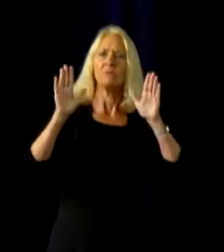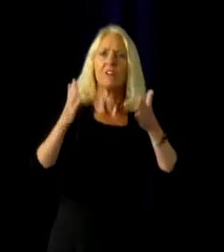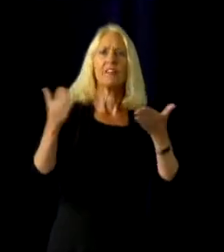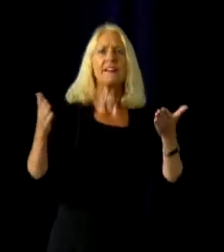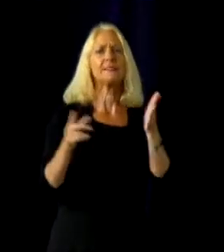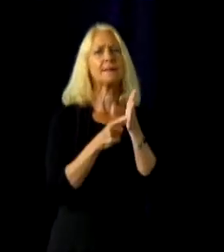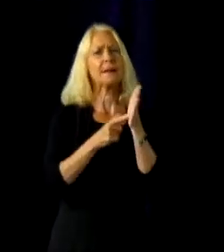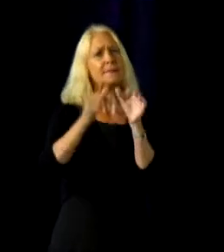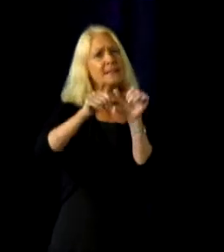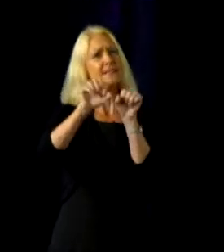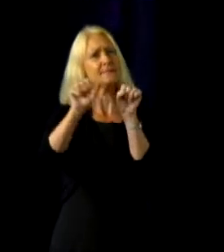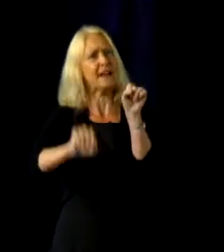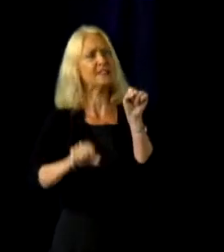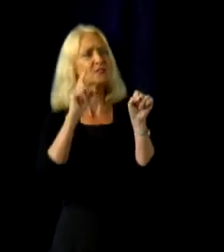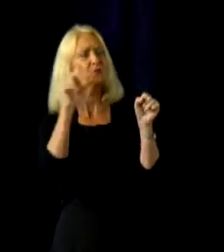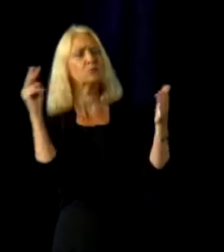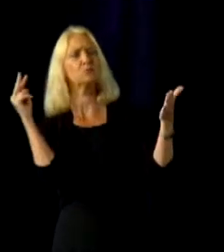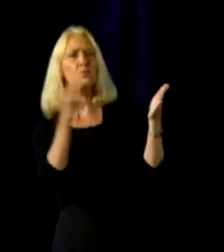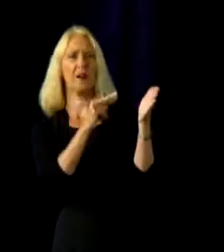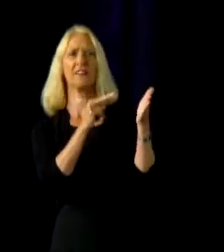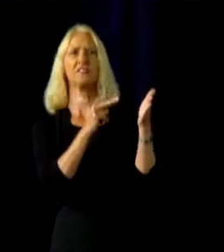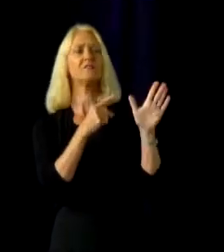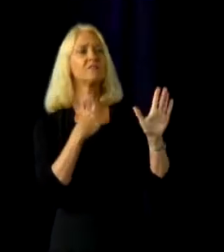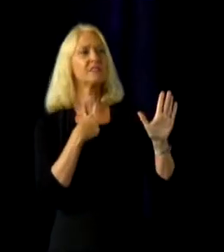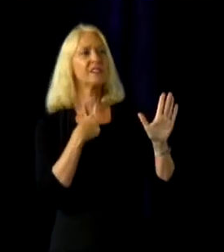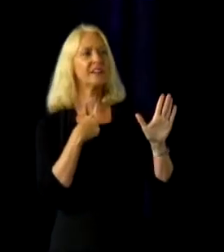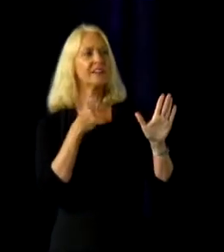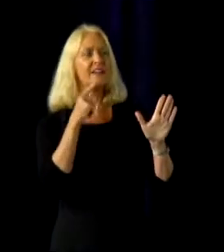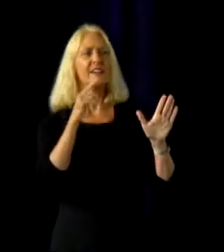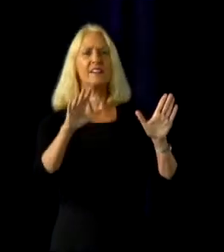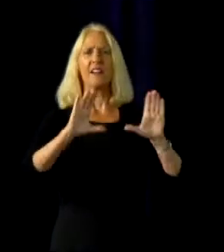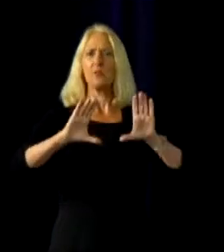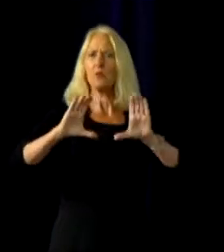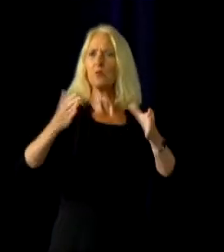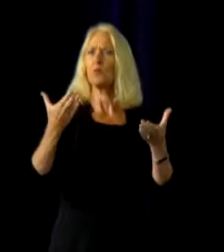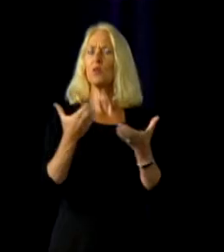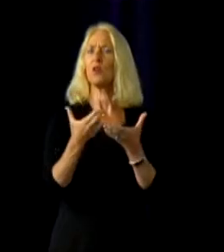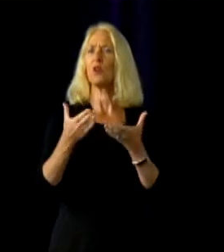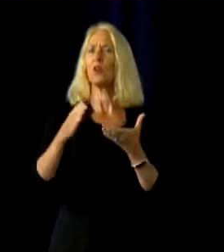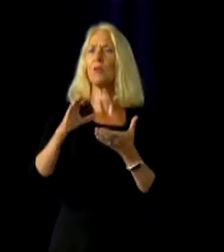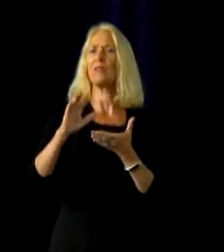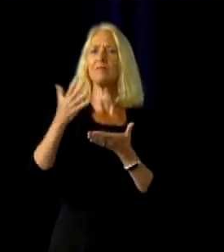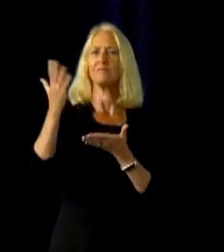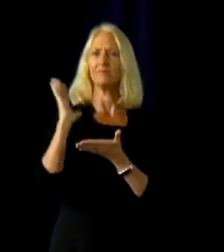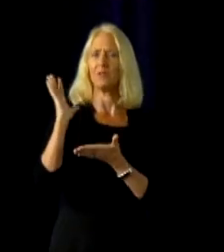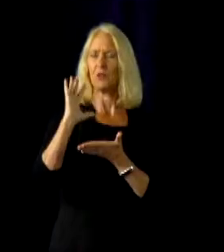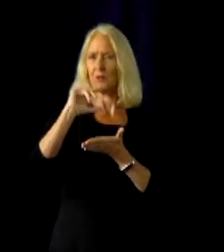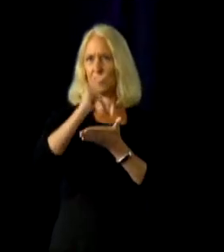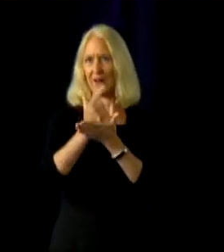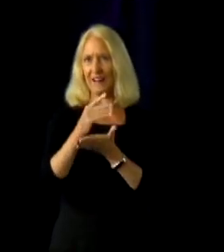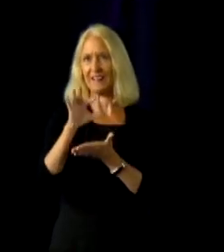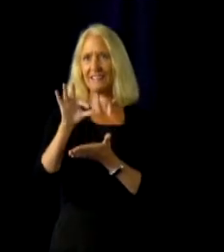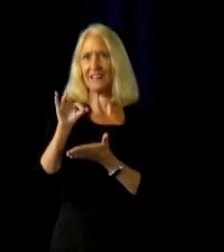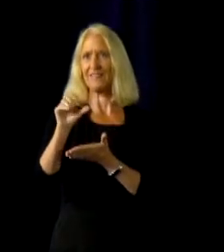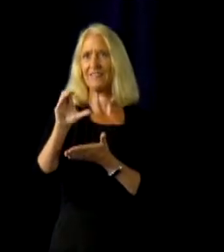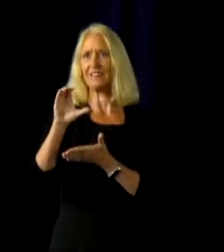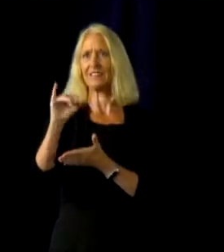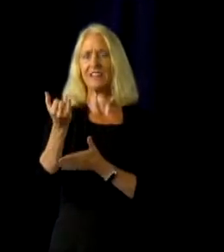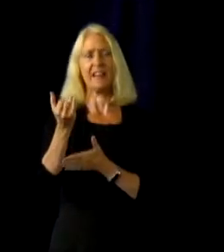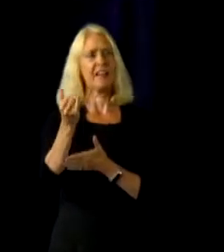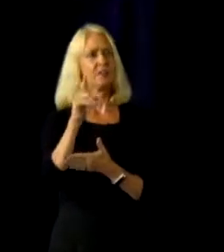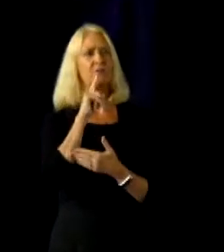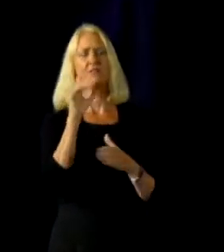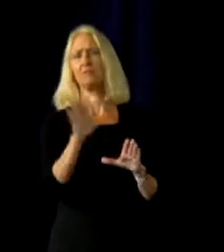semester. So keep an eye out for it and give it a read. And the network of FSCJ alumni who have gone on to do remarkable things is really